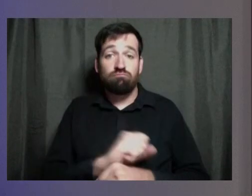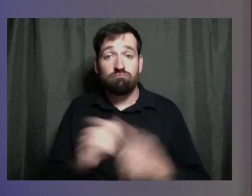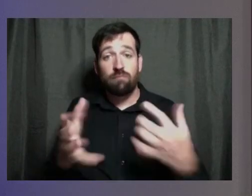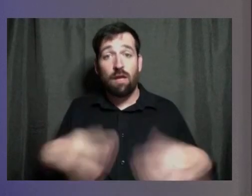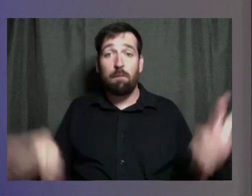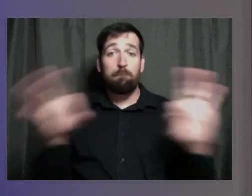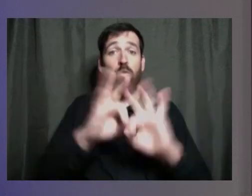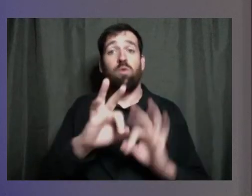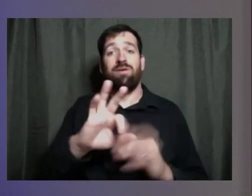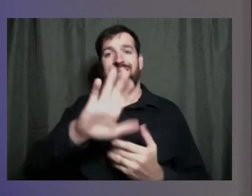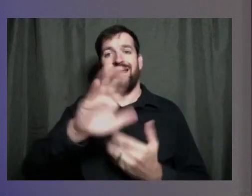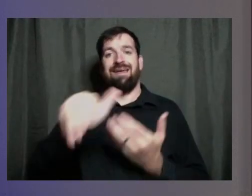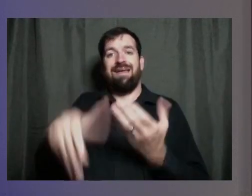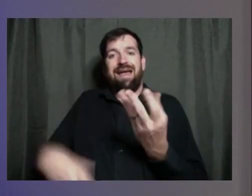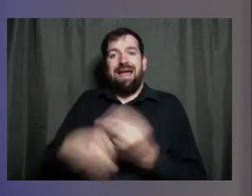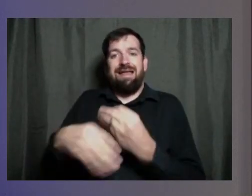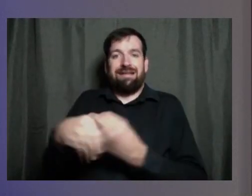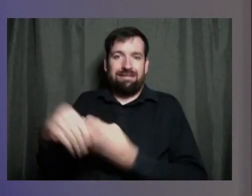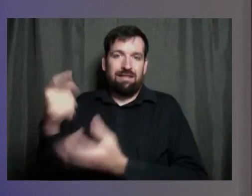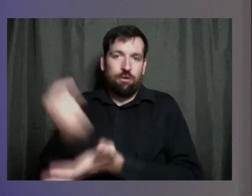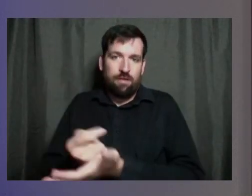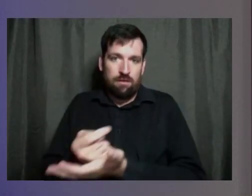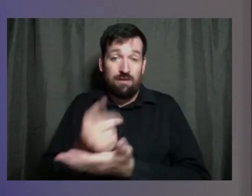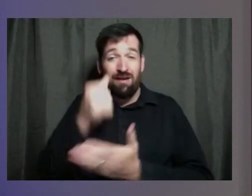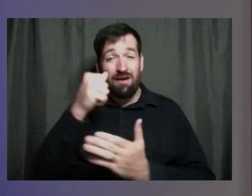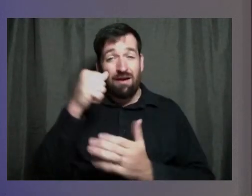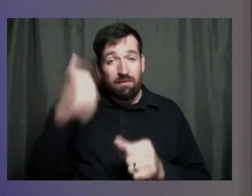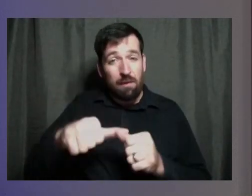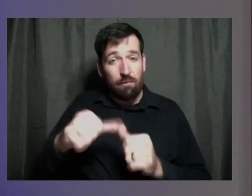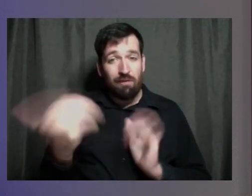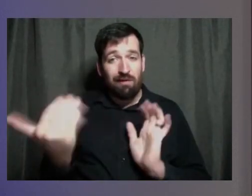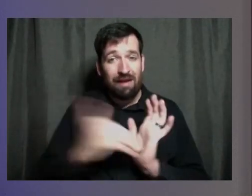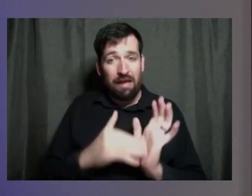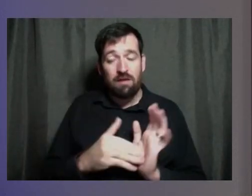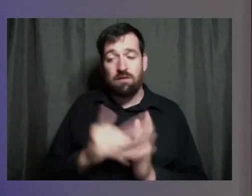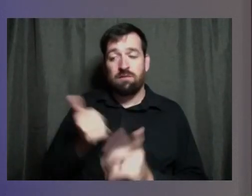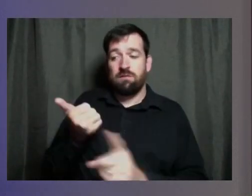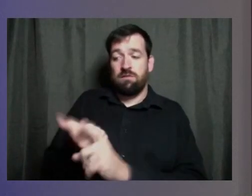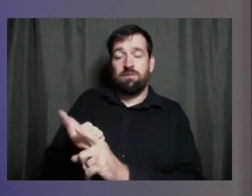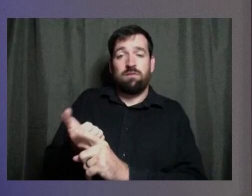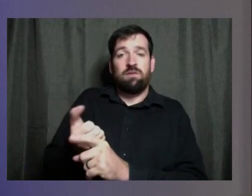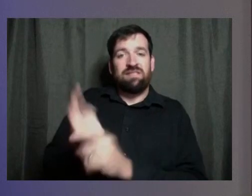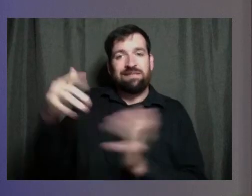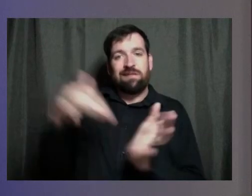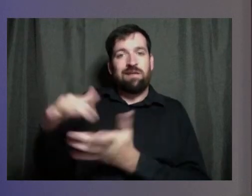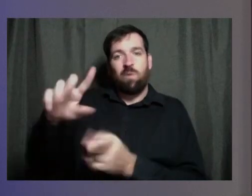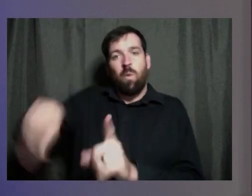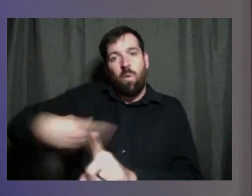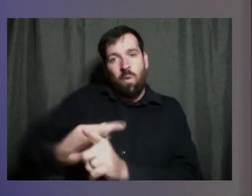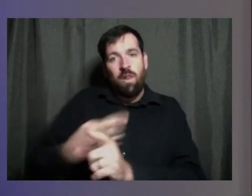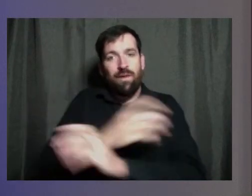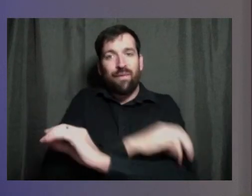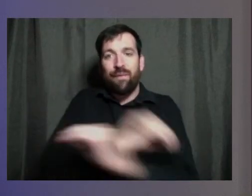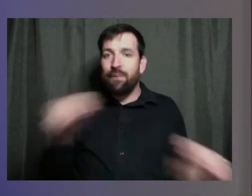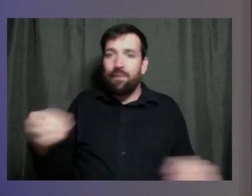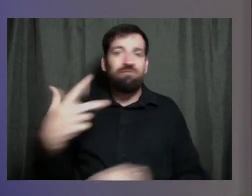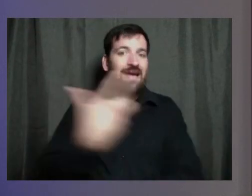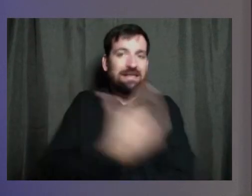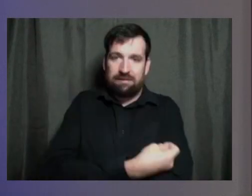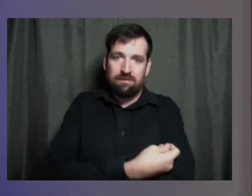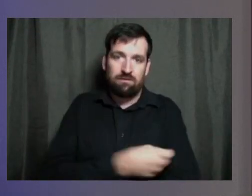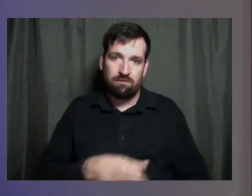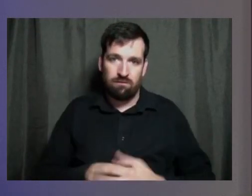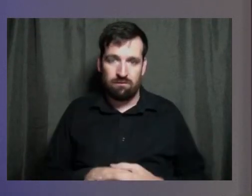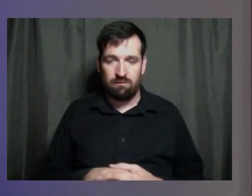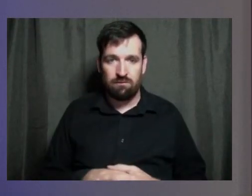therapy. Remember that the studies were only done in unvaccinated patients. They weren't done in people who are vaccinated. So at the end of the day, if you can